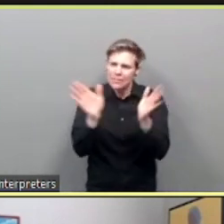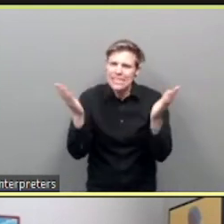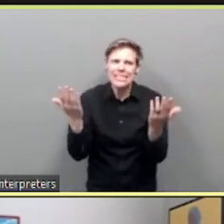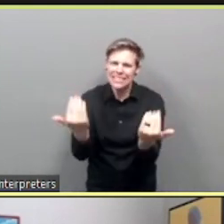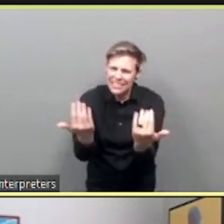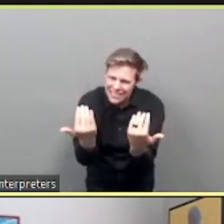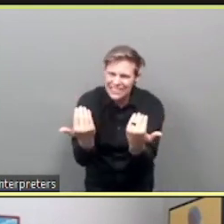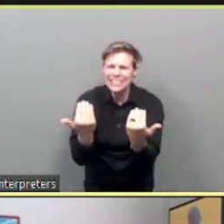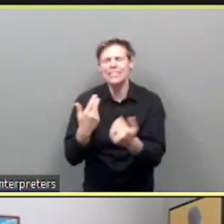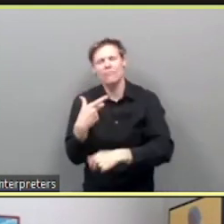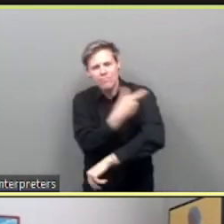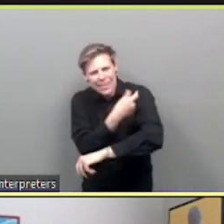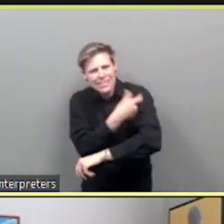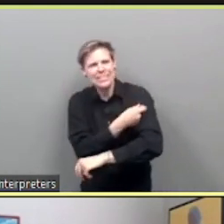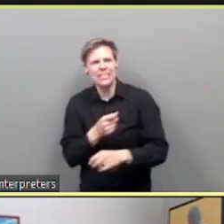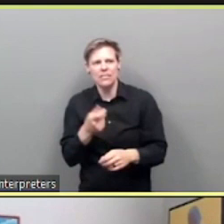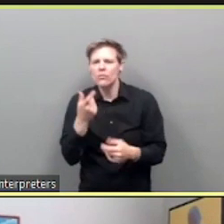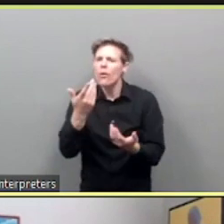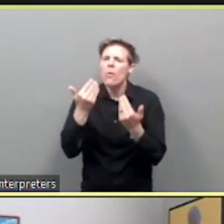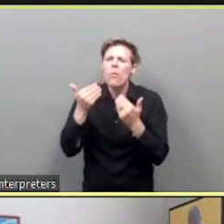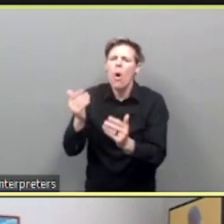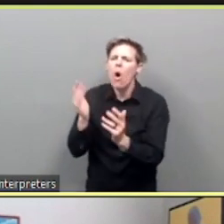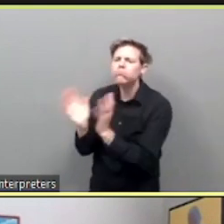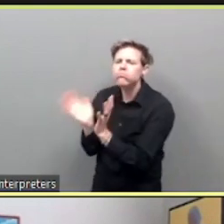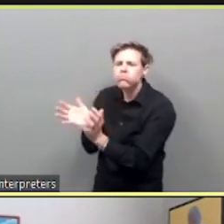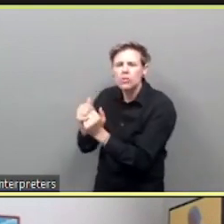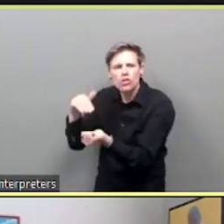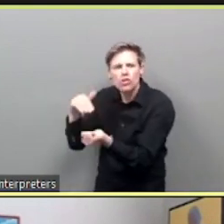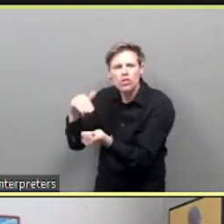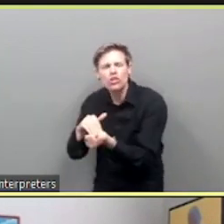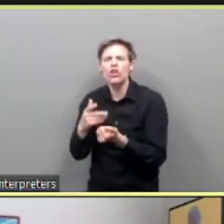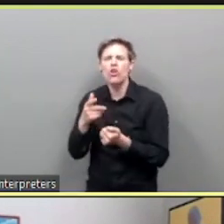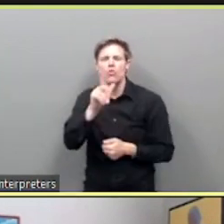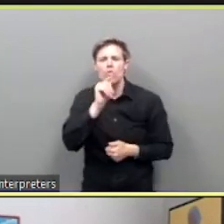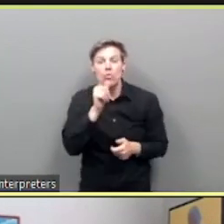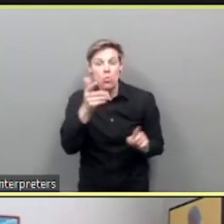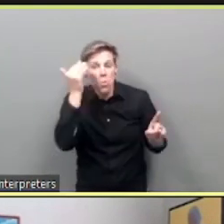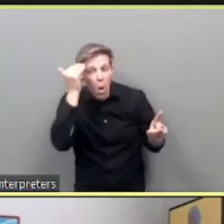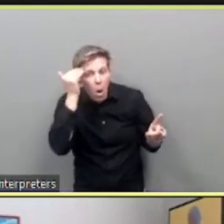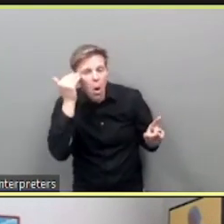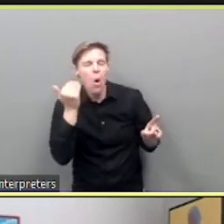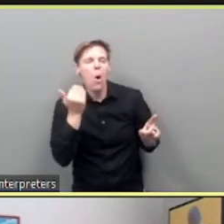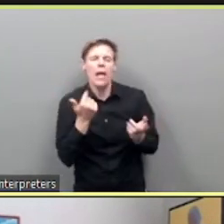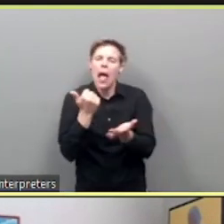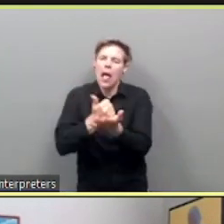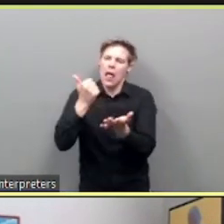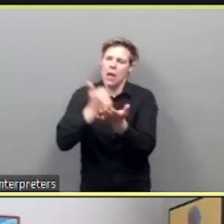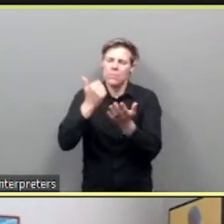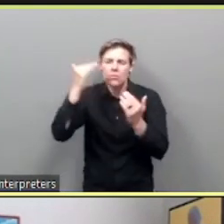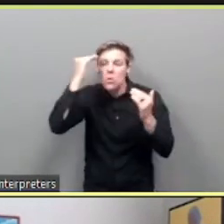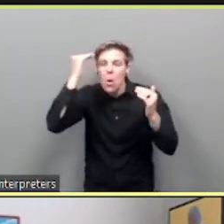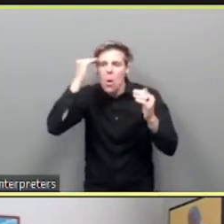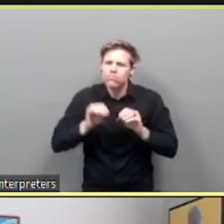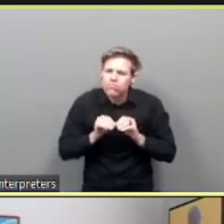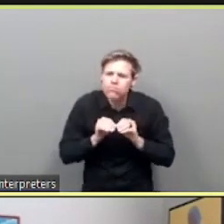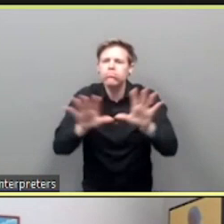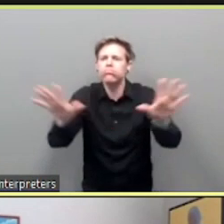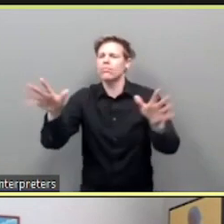to your provider, talk to someone to help get the facts on the vaccine. Next